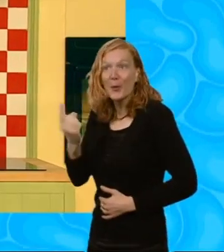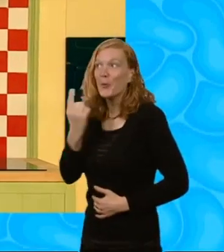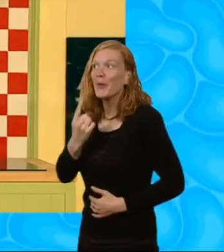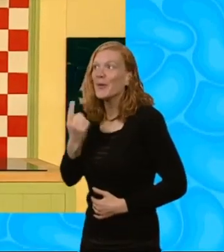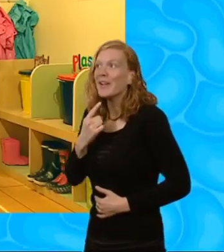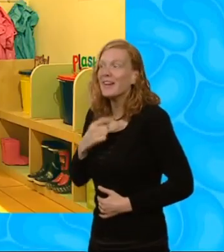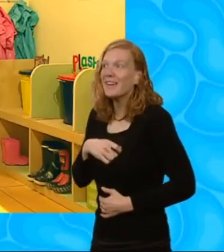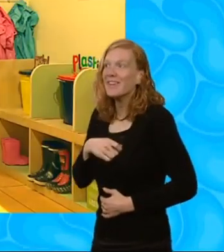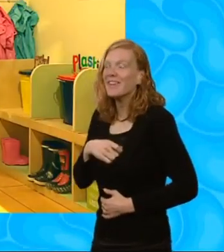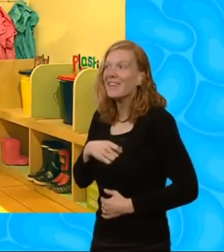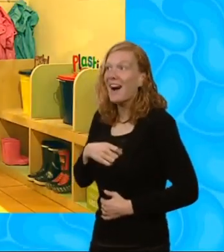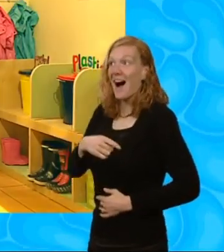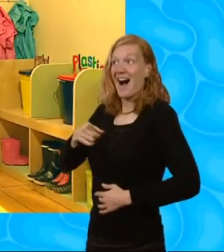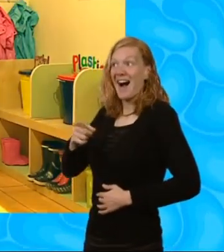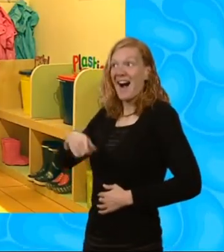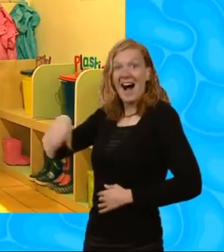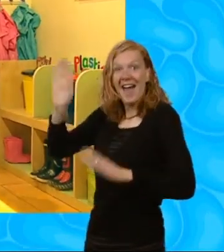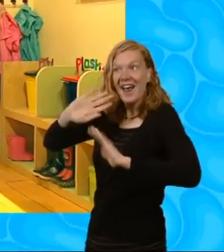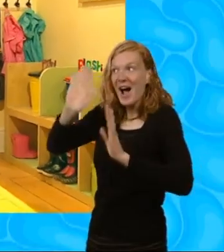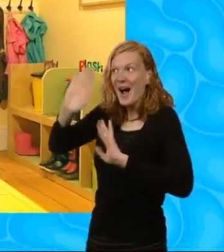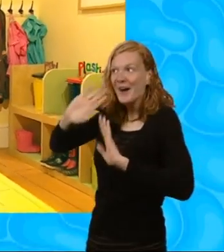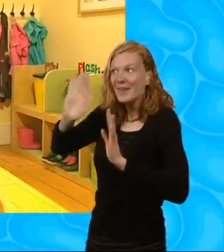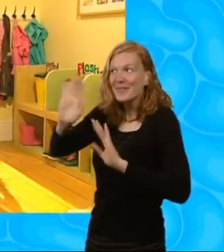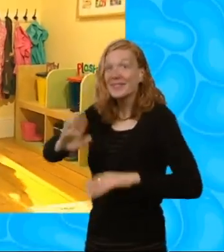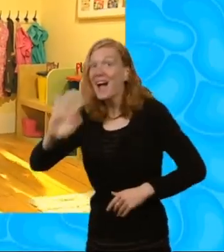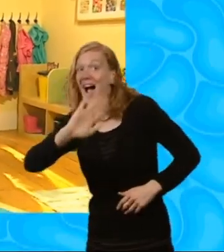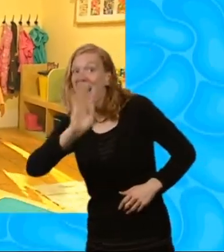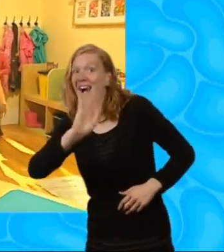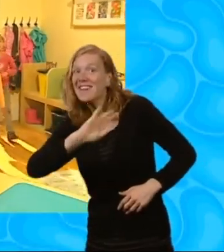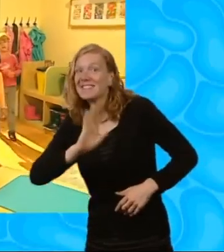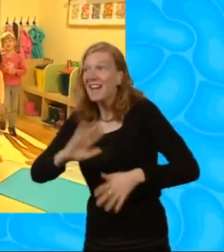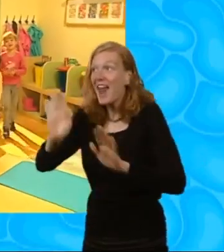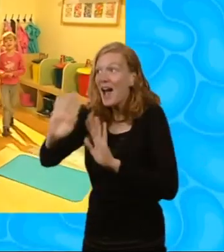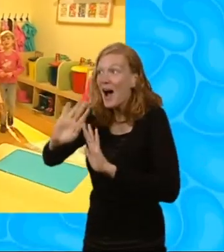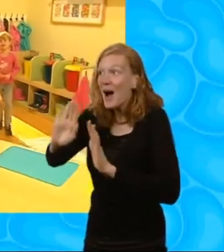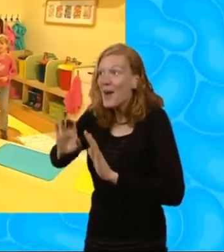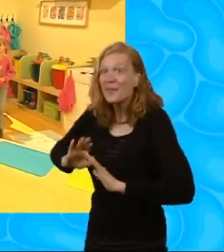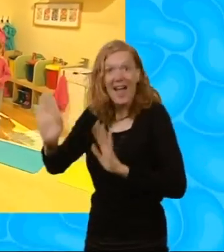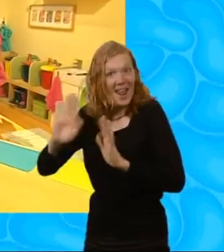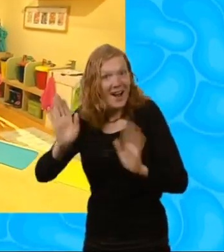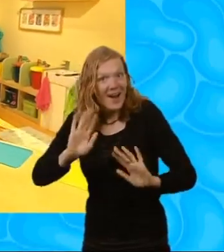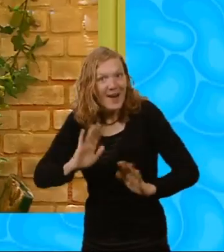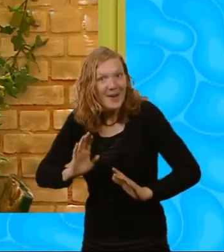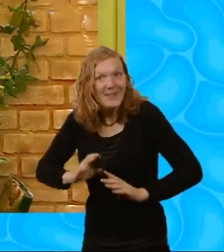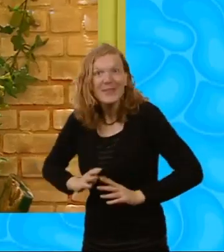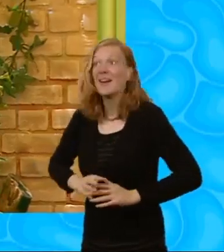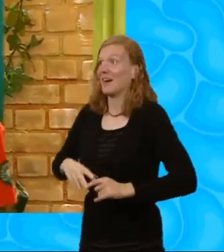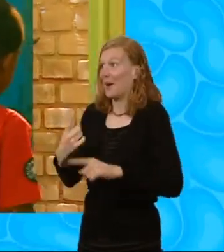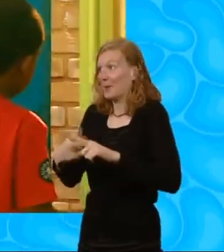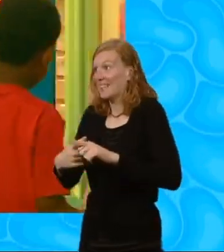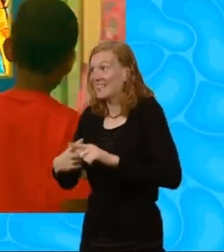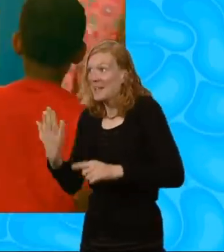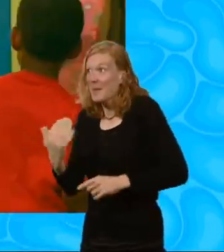Come in. Hello, Katy. Hello, James. Katy. Hi, guys. Come